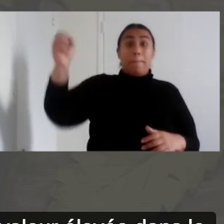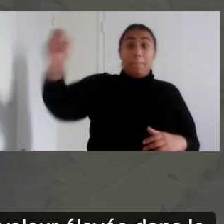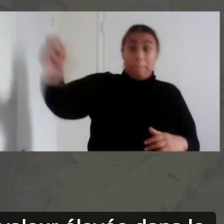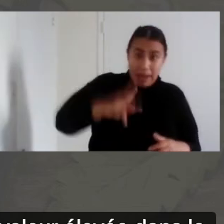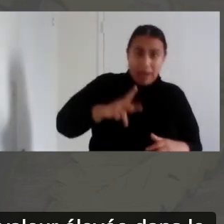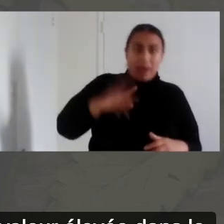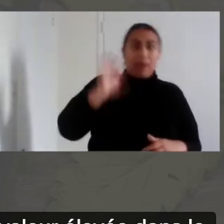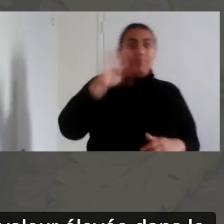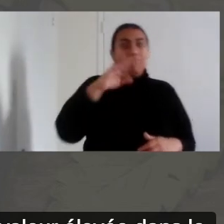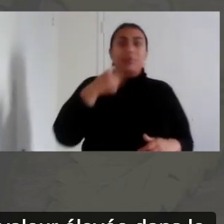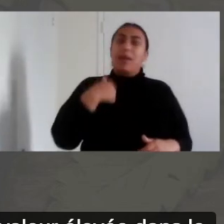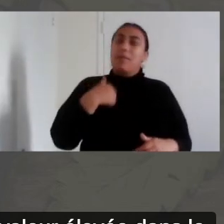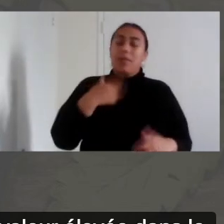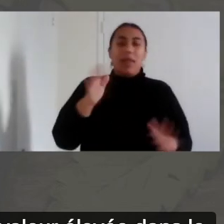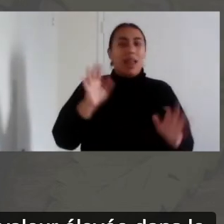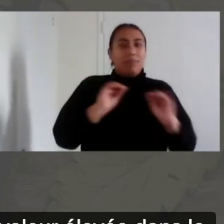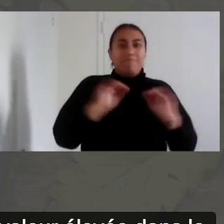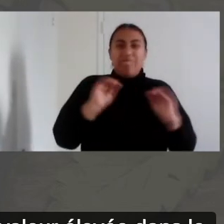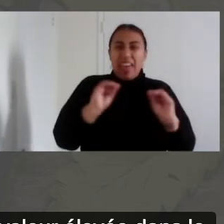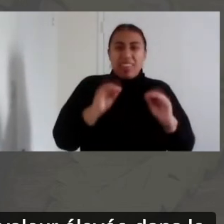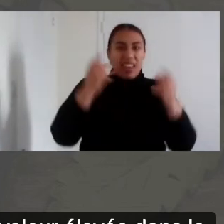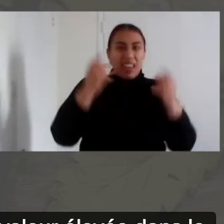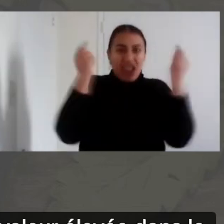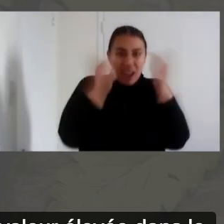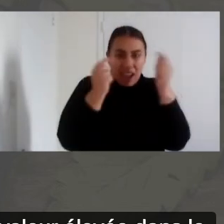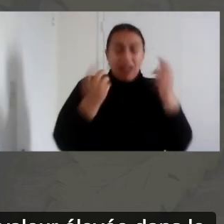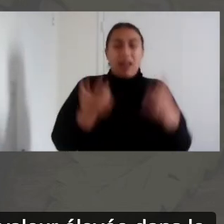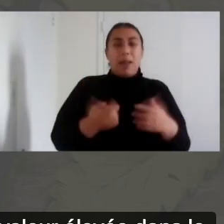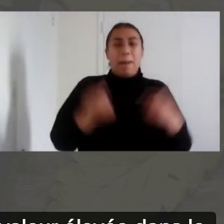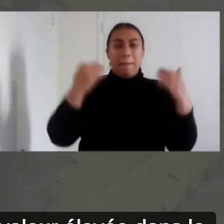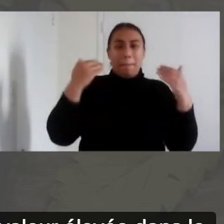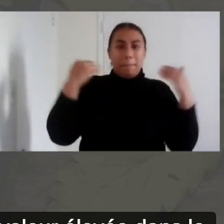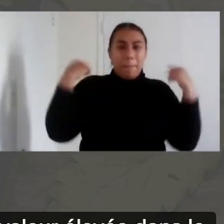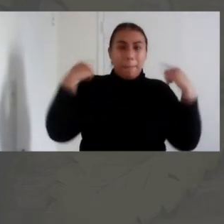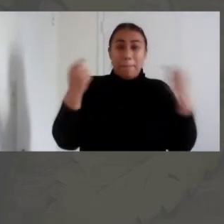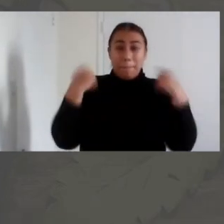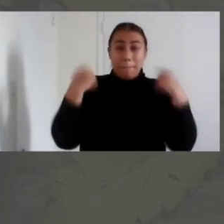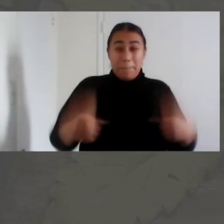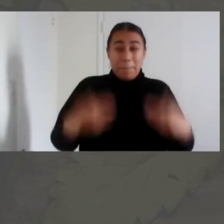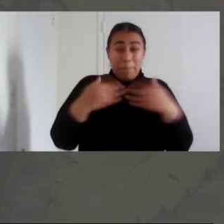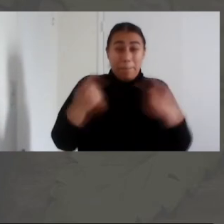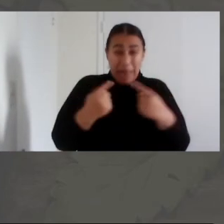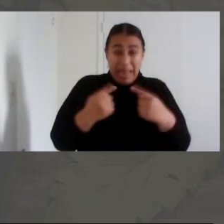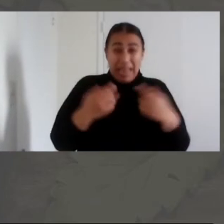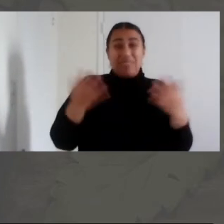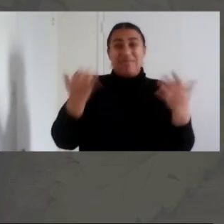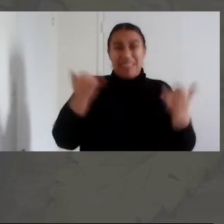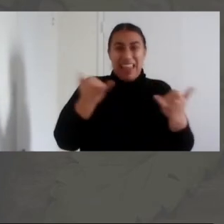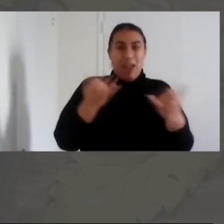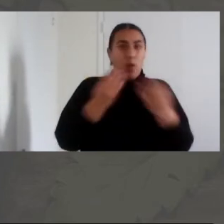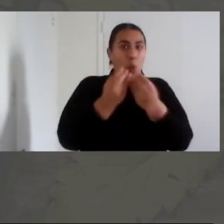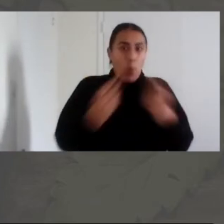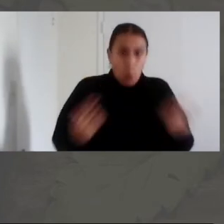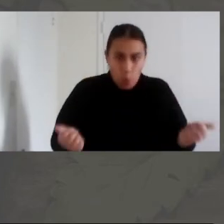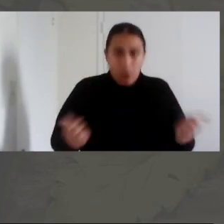dose at 6 p.m., and the medication will be at a high value in your body when that problem presents. Patient reports